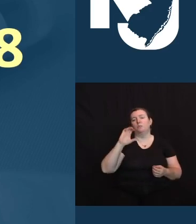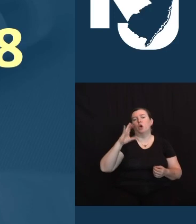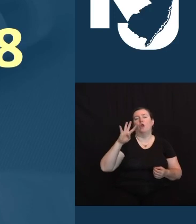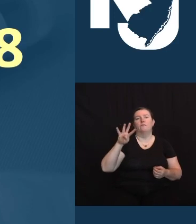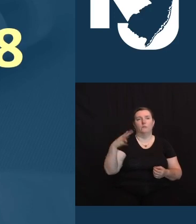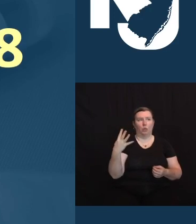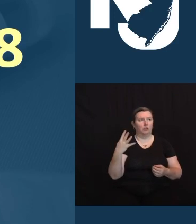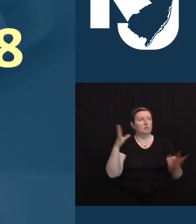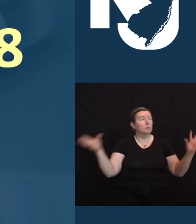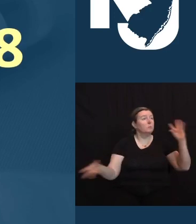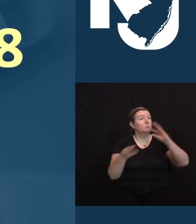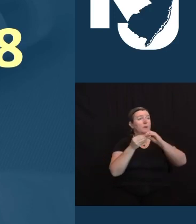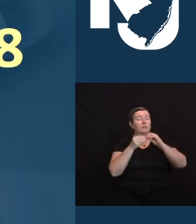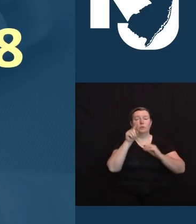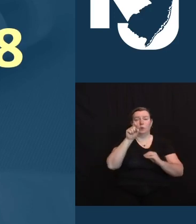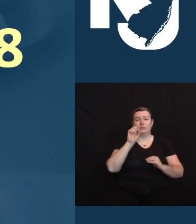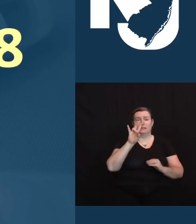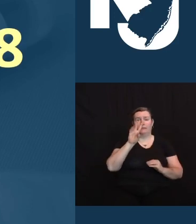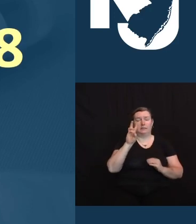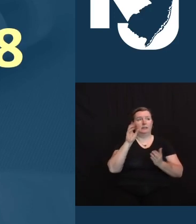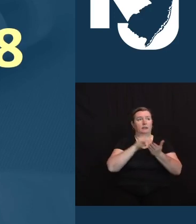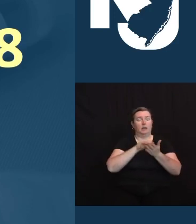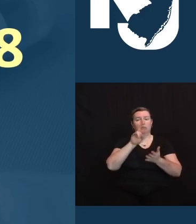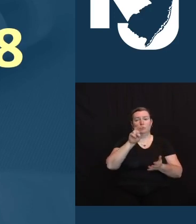a total of